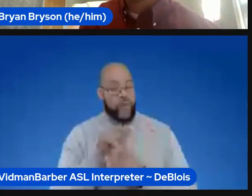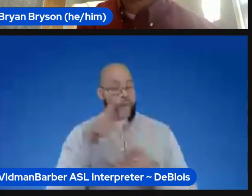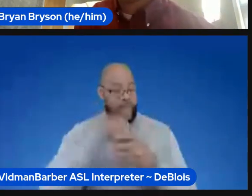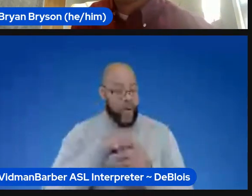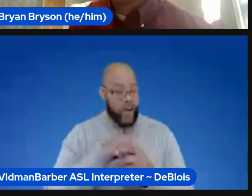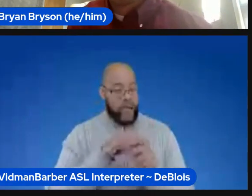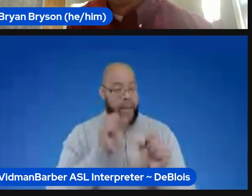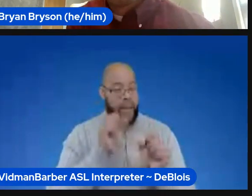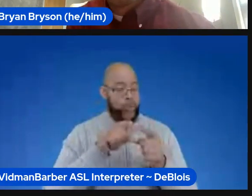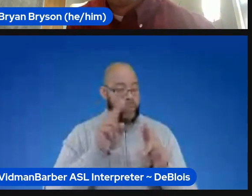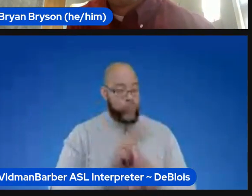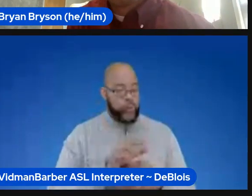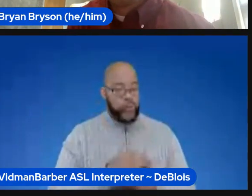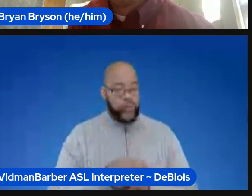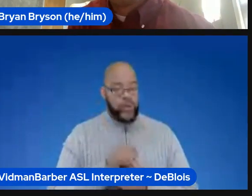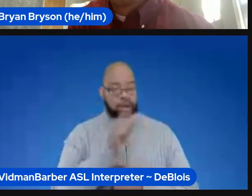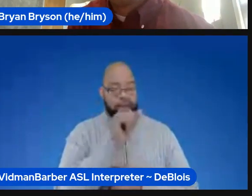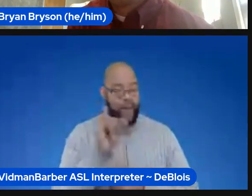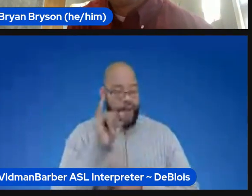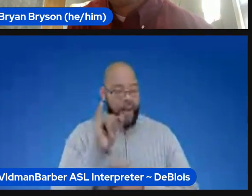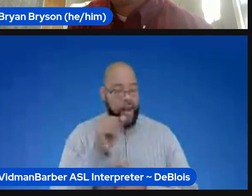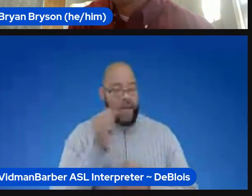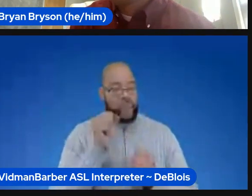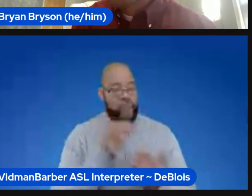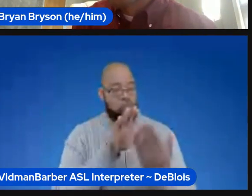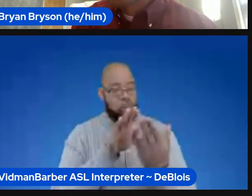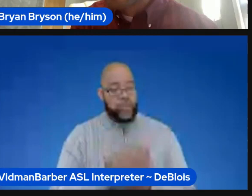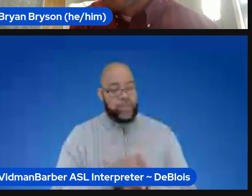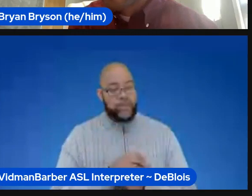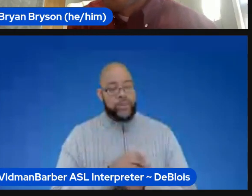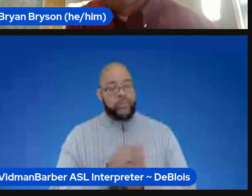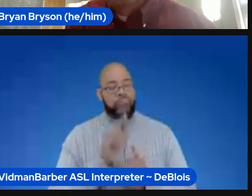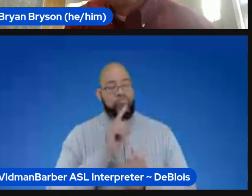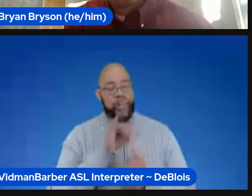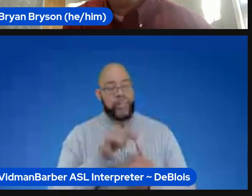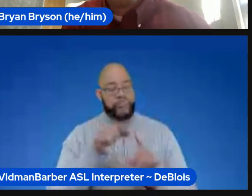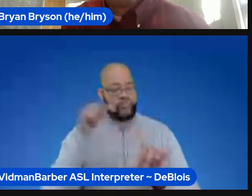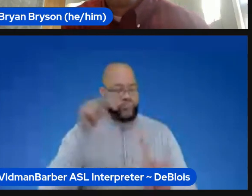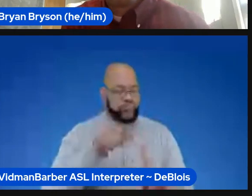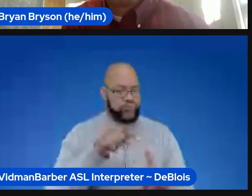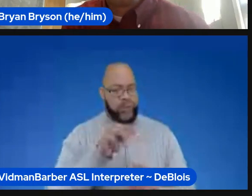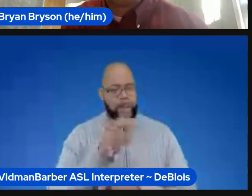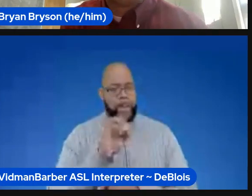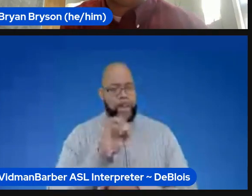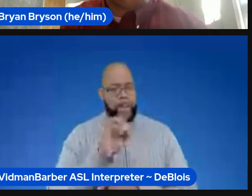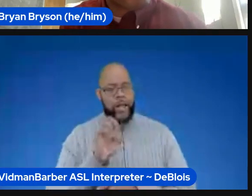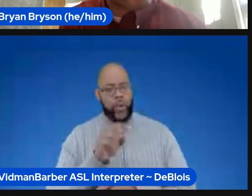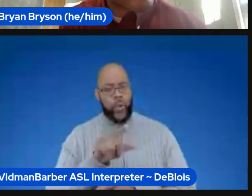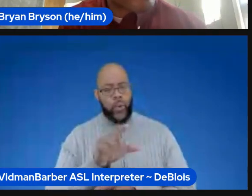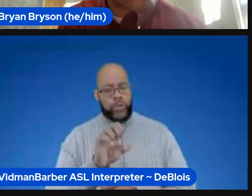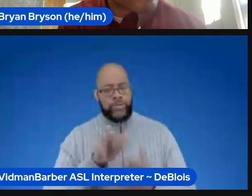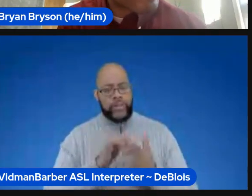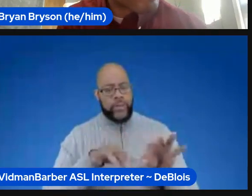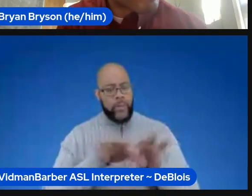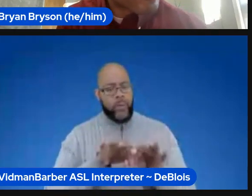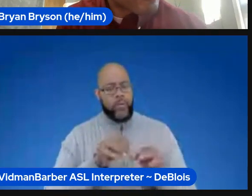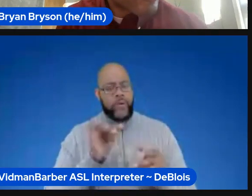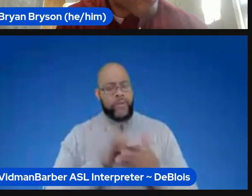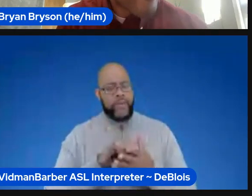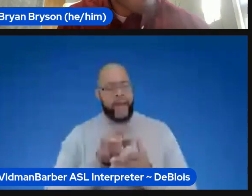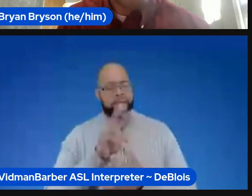use AI approaches to really pinpoint the molecules that were important, or the variants that were